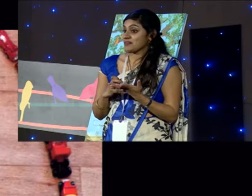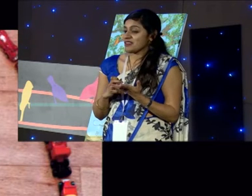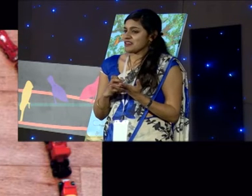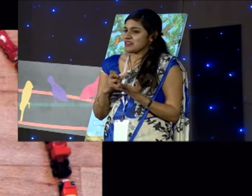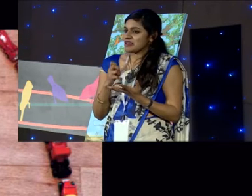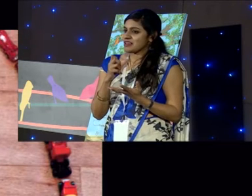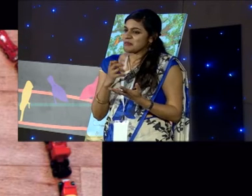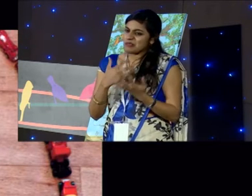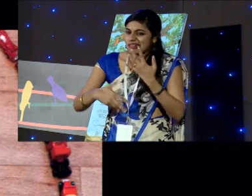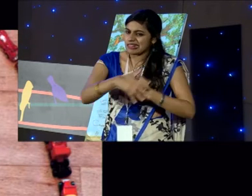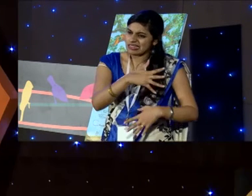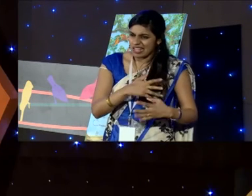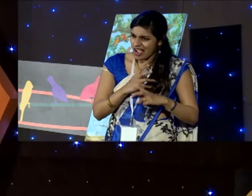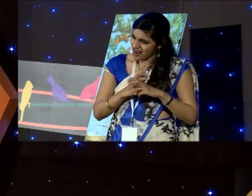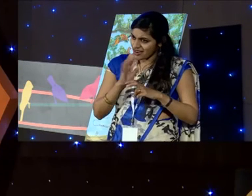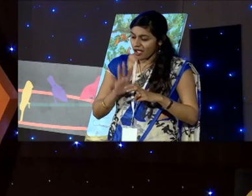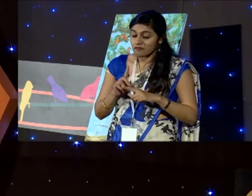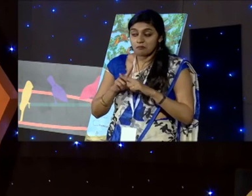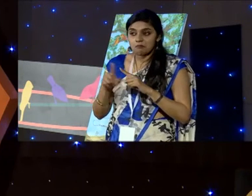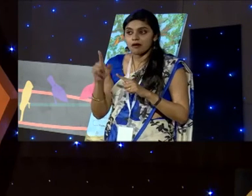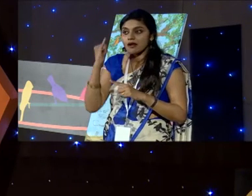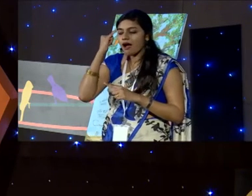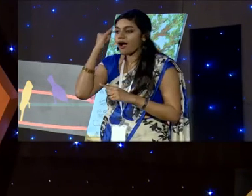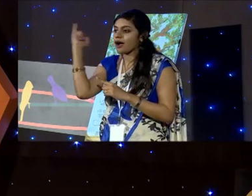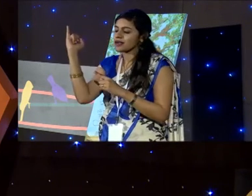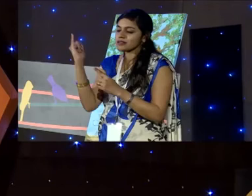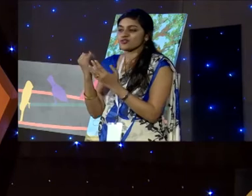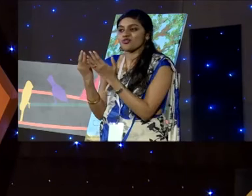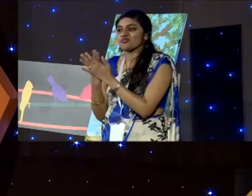easy to socialize, but they love creating patterns.